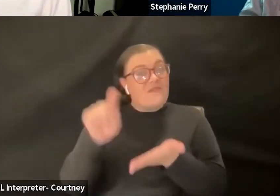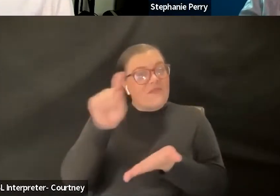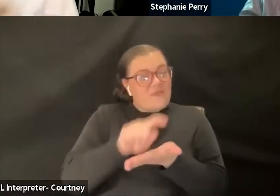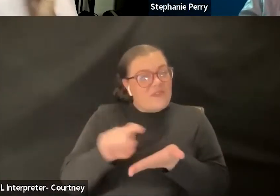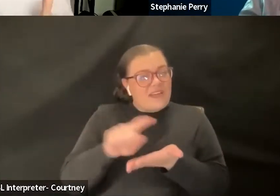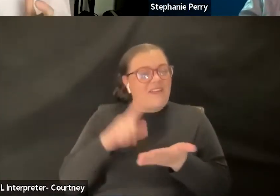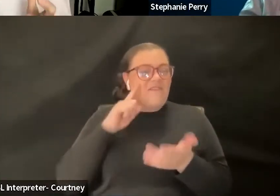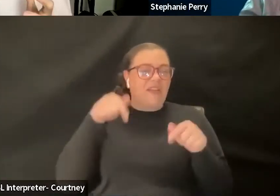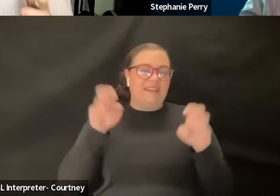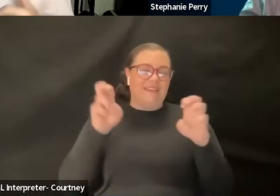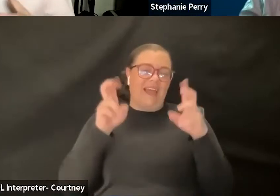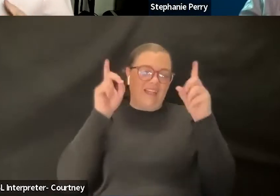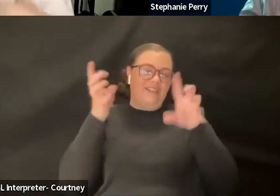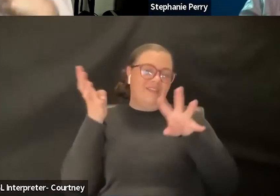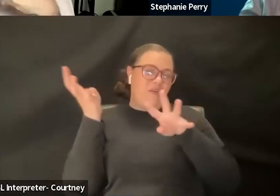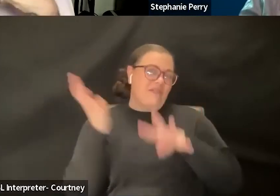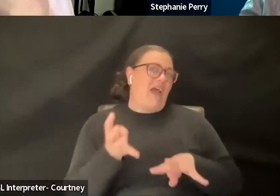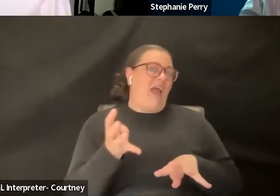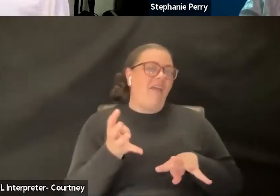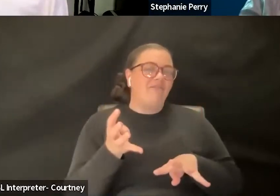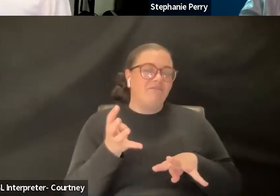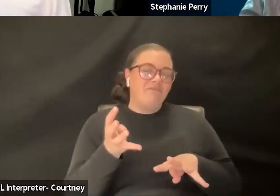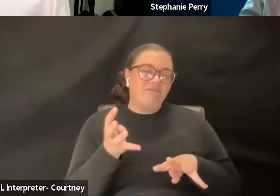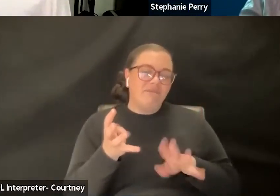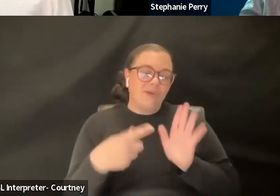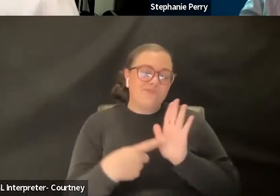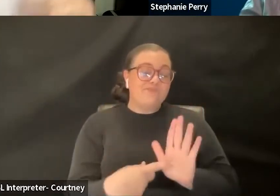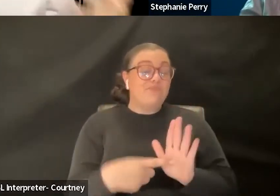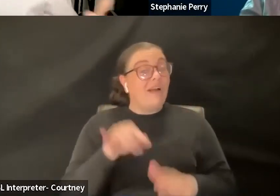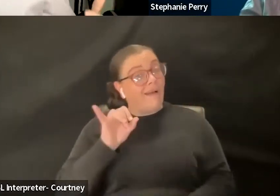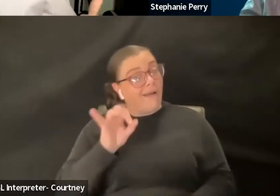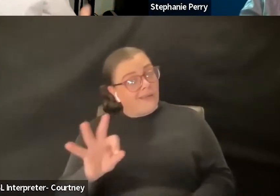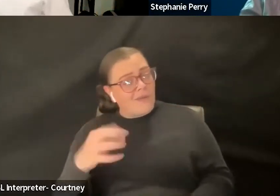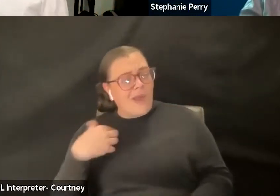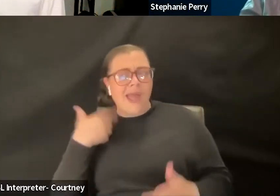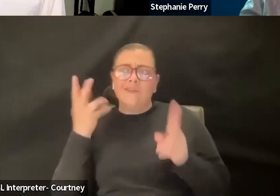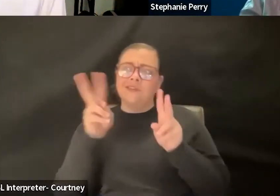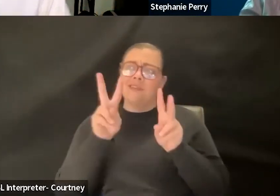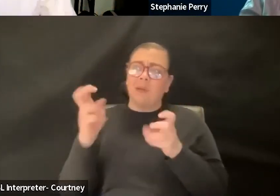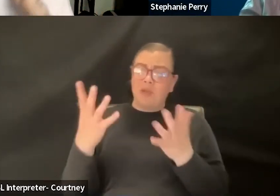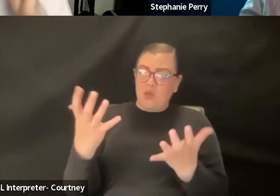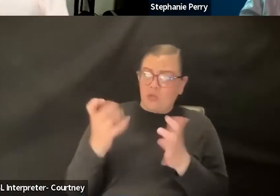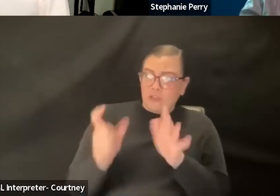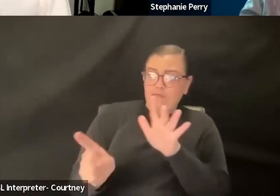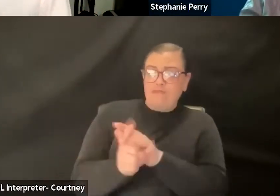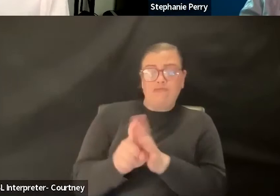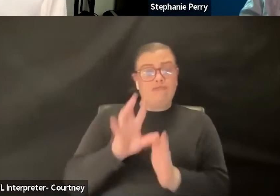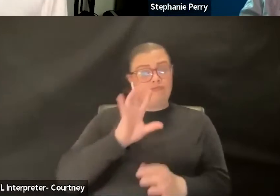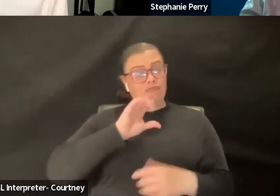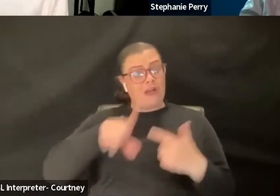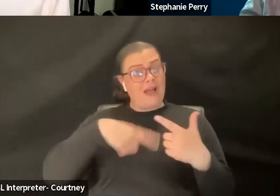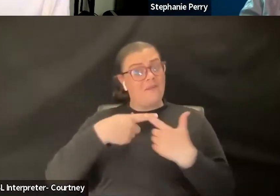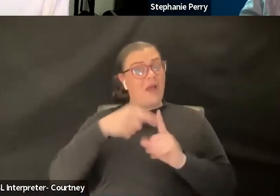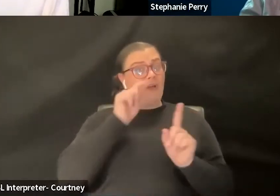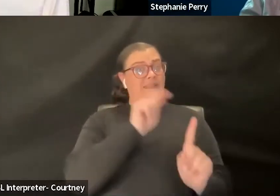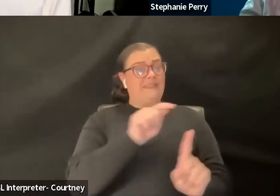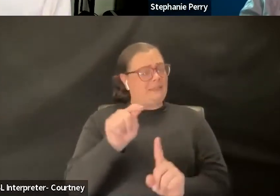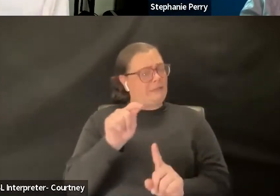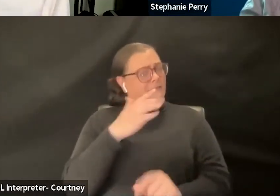live streams. If you have ideas for topics you want to see us cover, the way that this one came to be, please email us